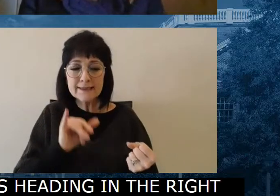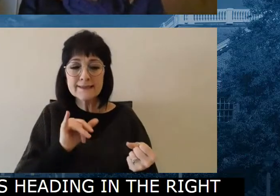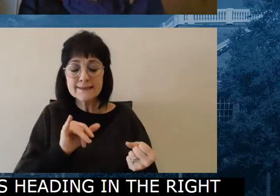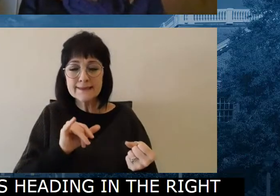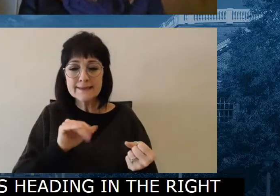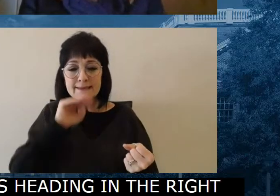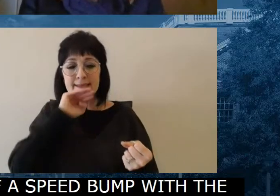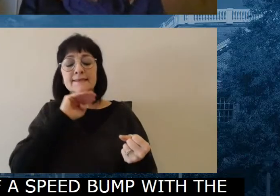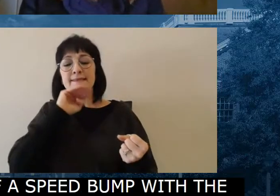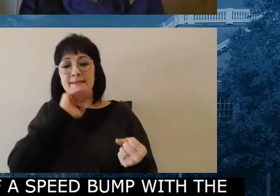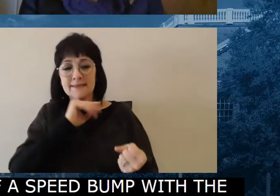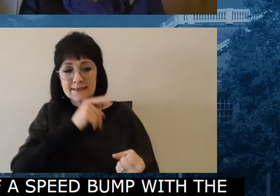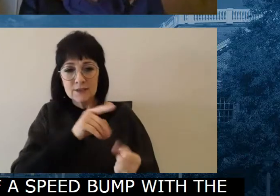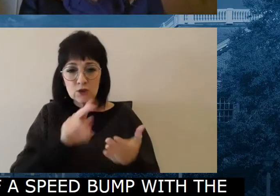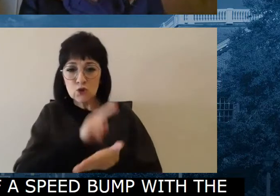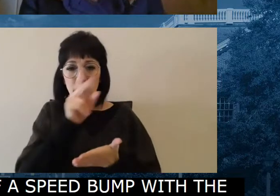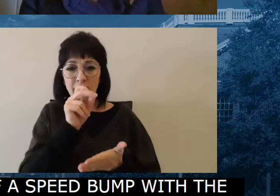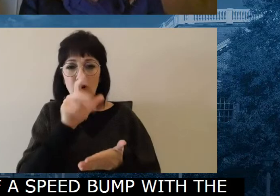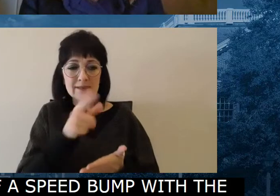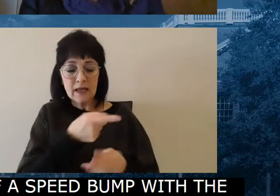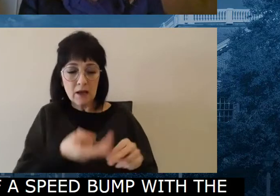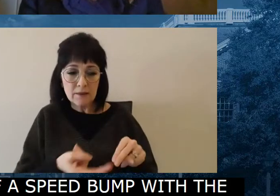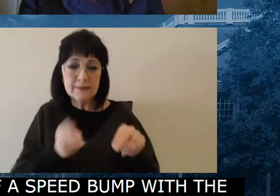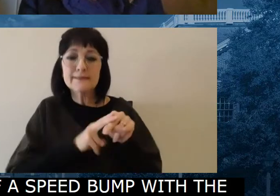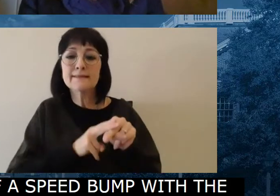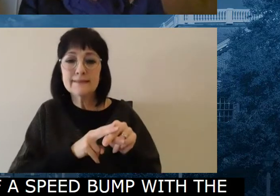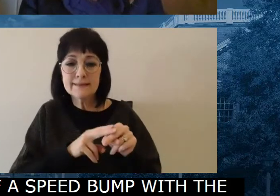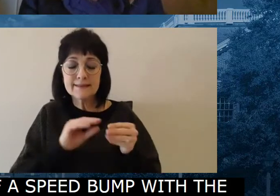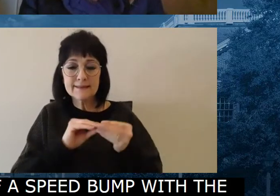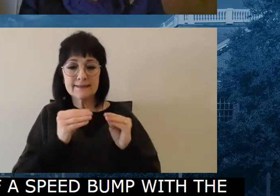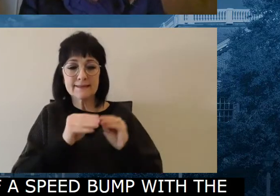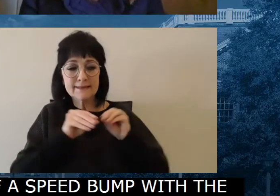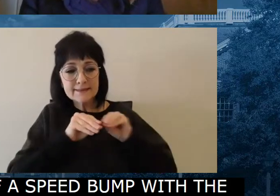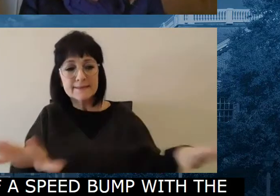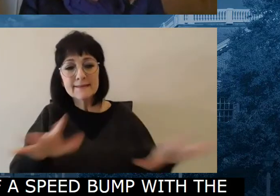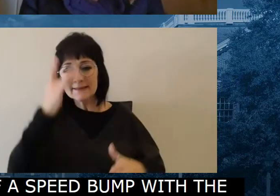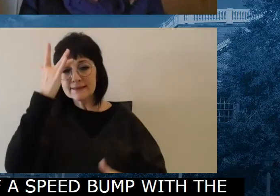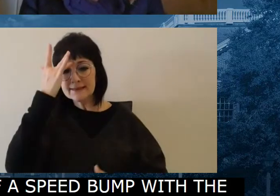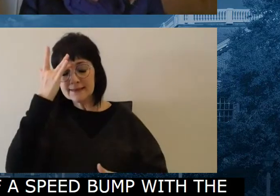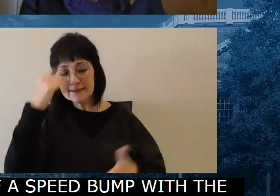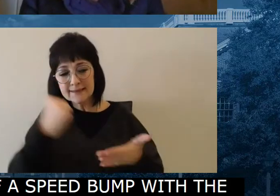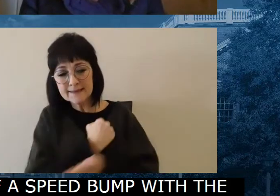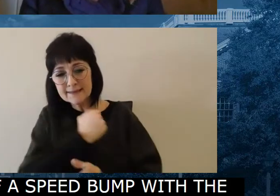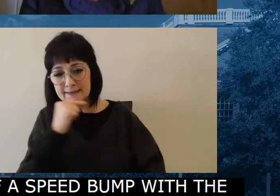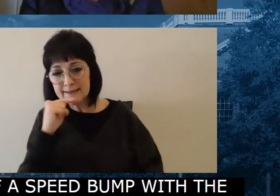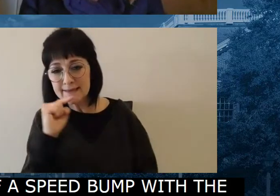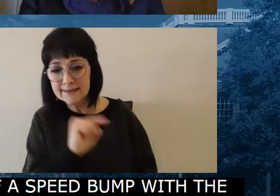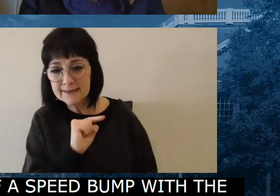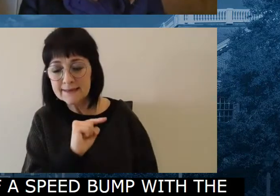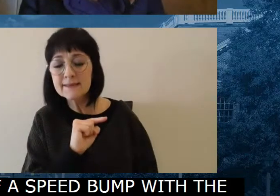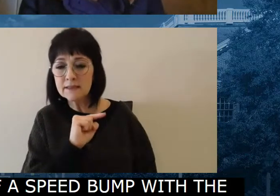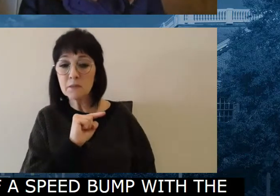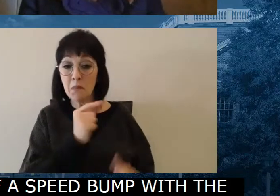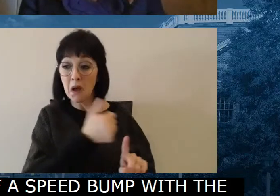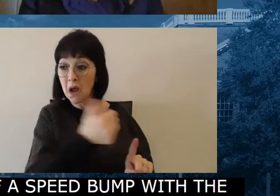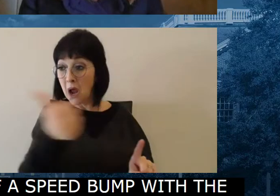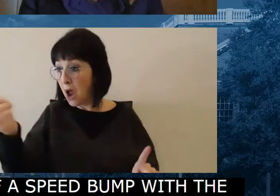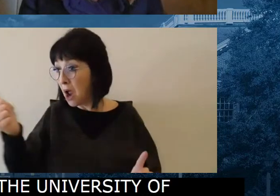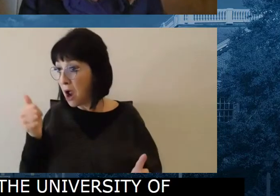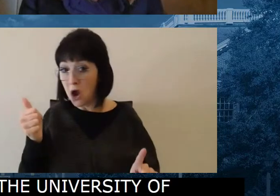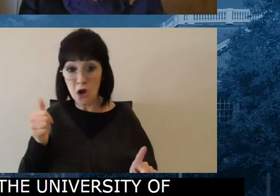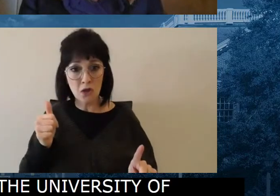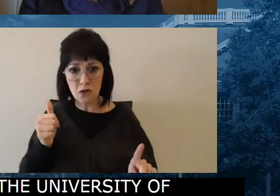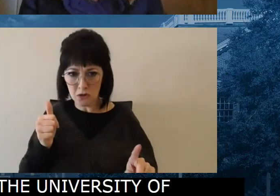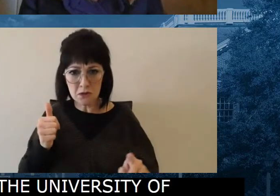the University of Delaware. It's just going to be a speed bump. We've got the J&J single dose vaccine coming